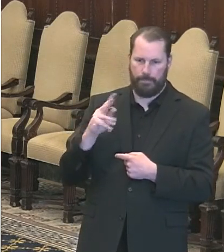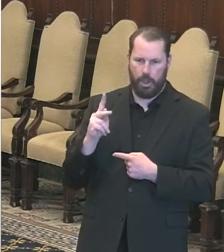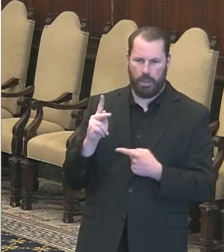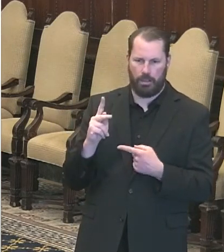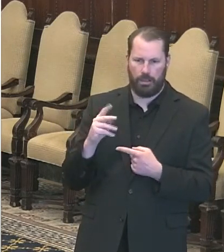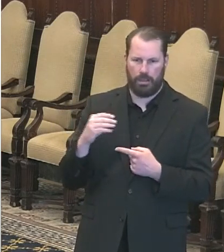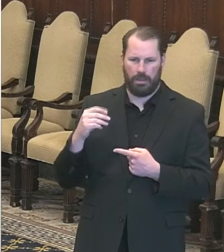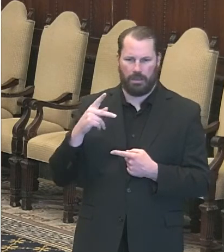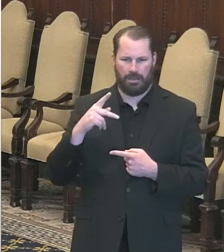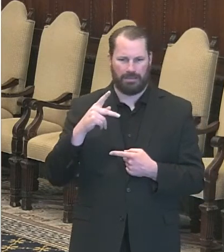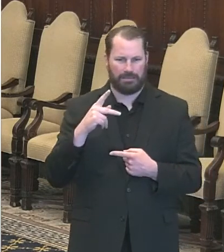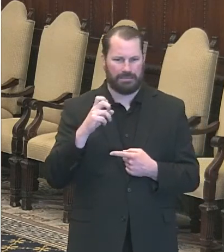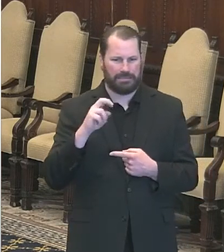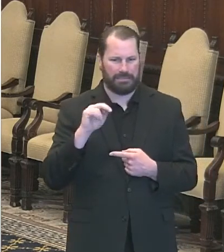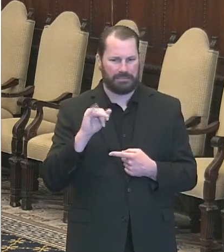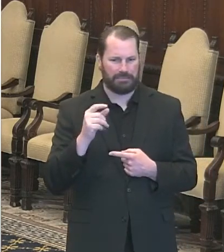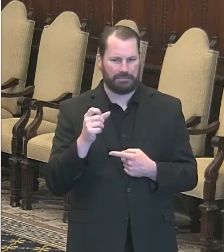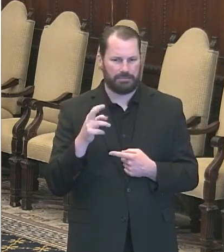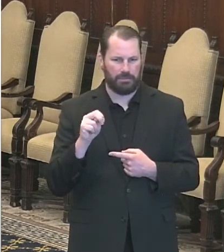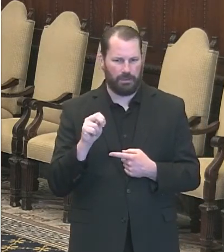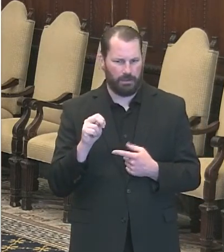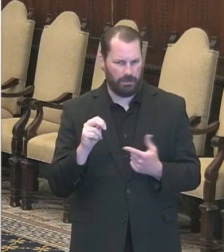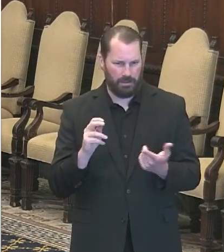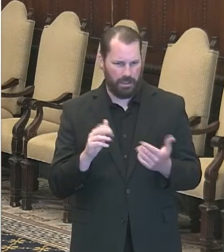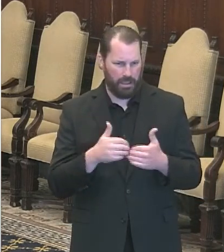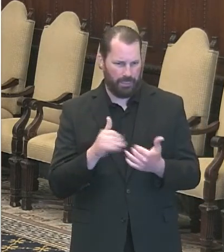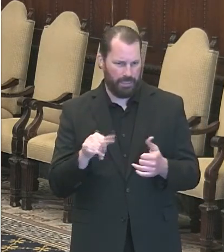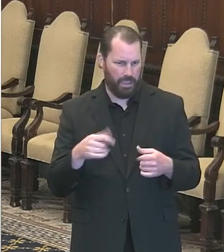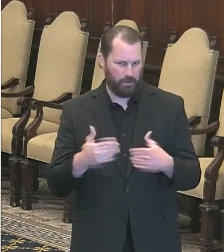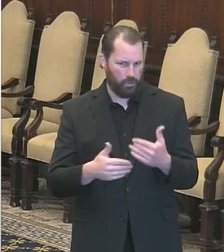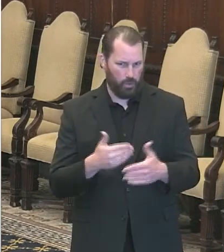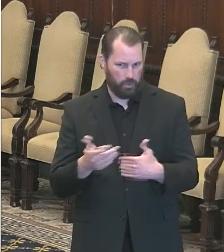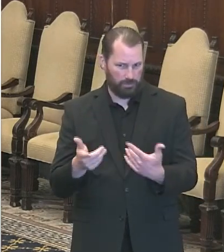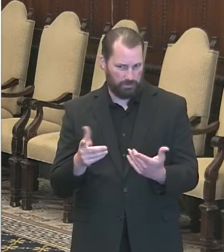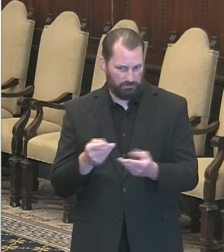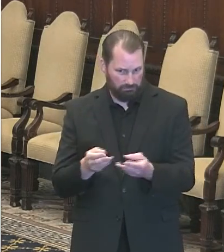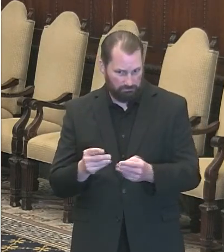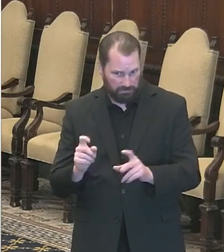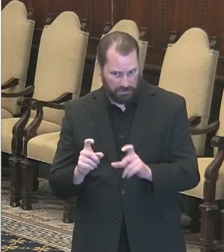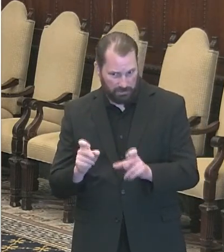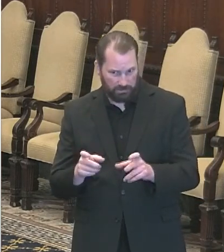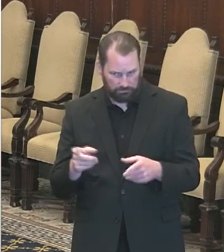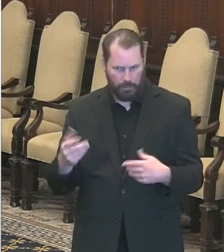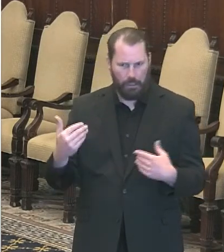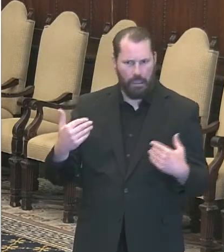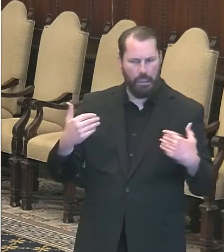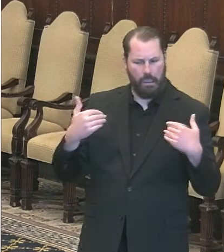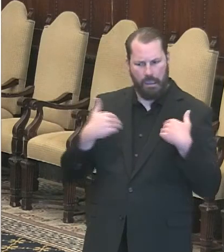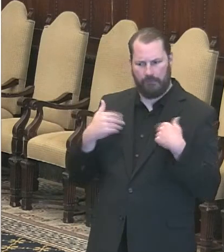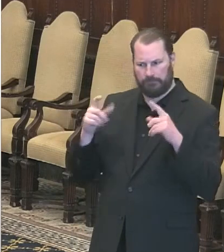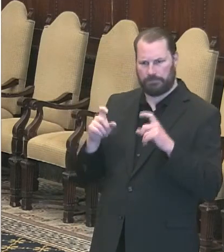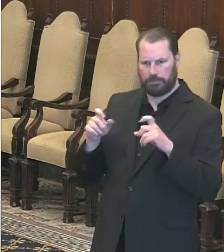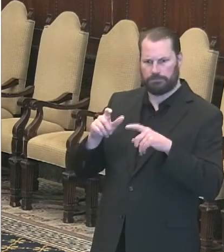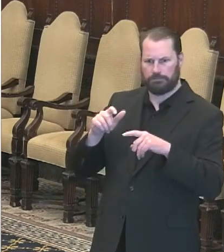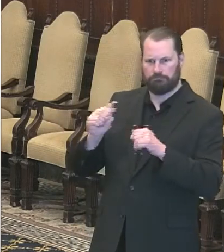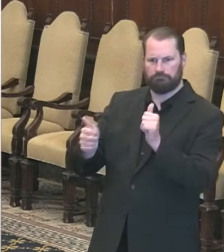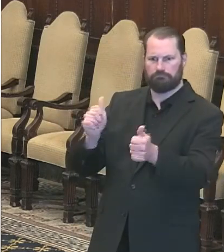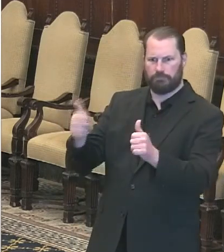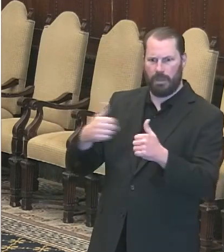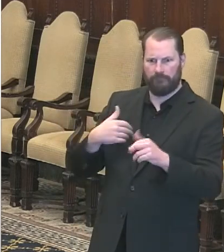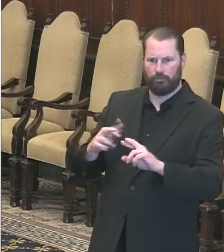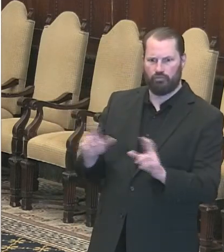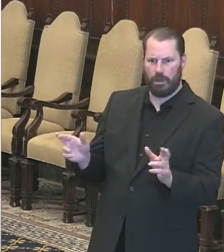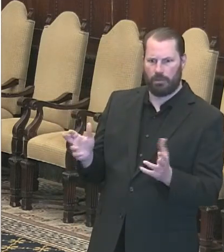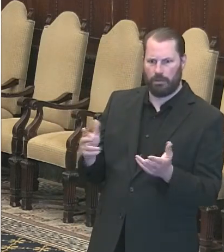There are testing sites in Kensington. There are testing sites in Hunting Park. I don't have data on how many people they're serving, but they're